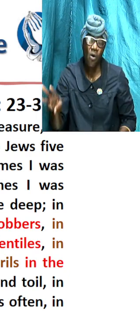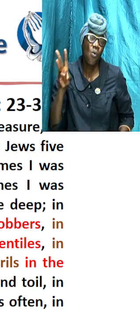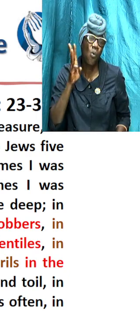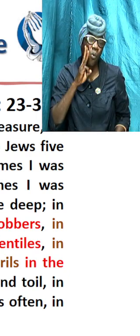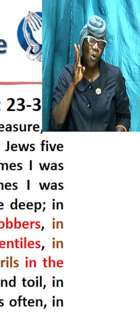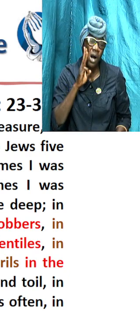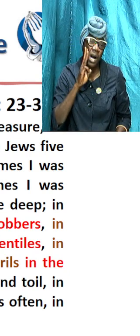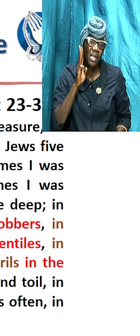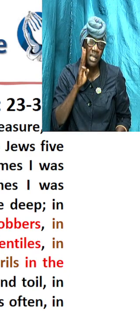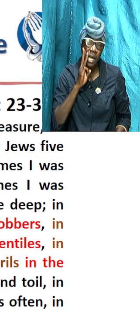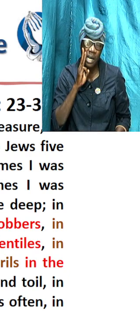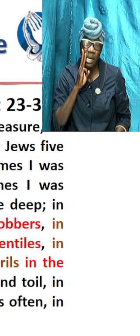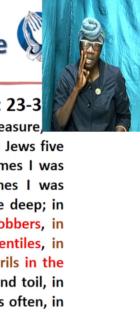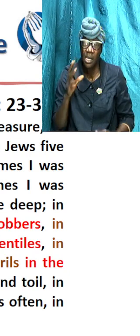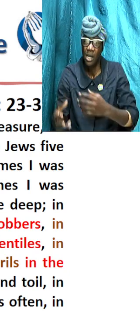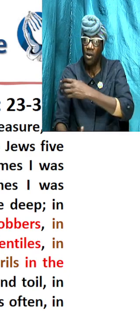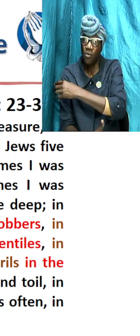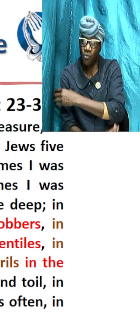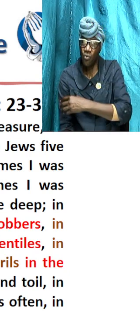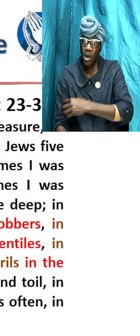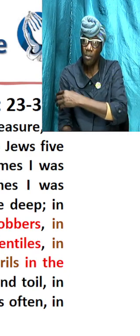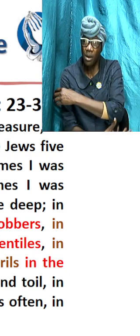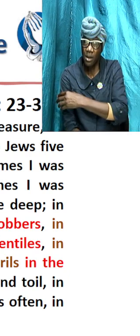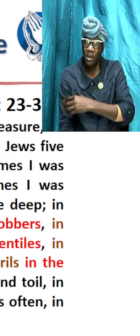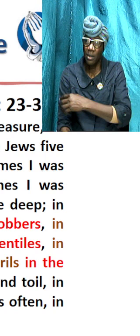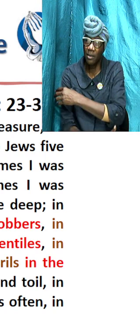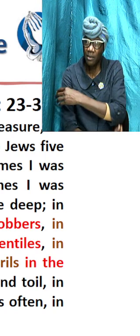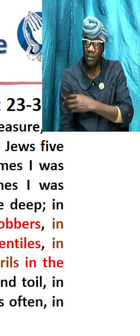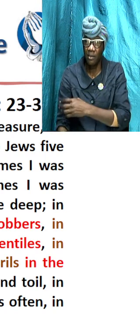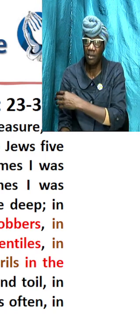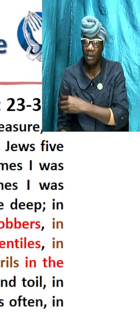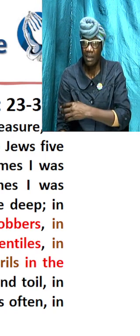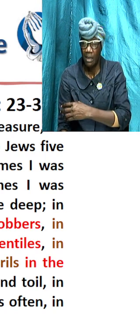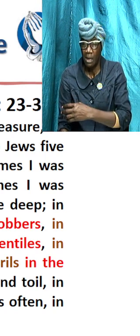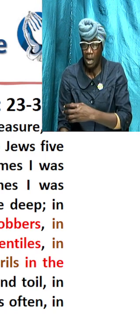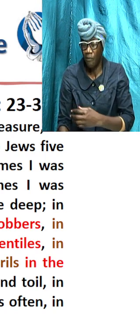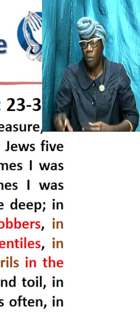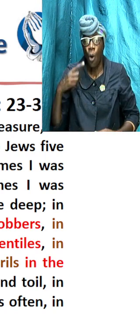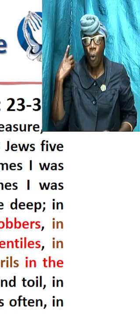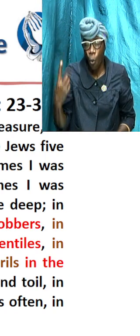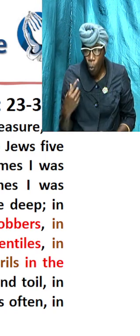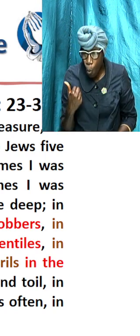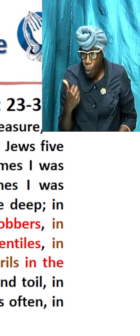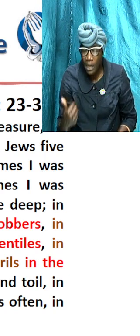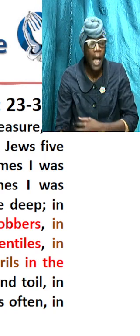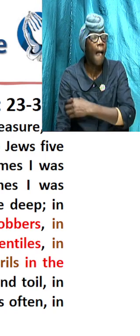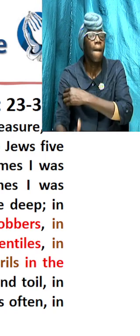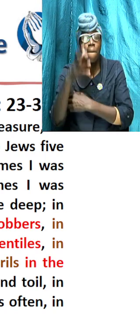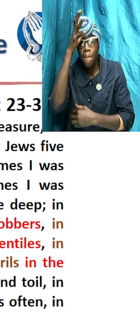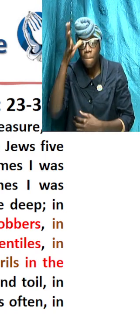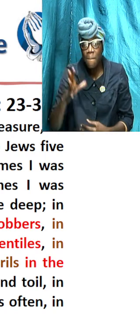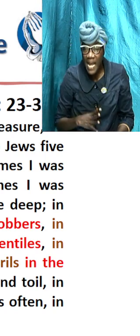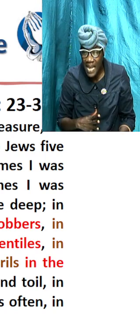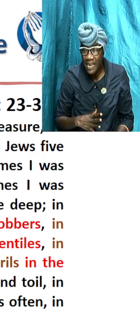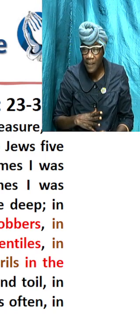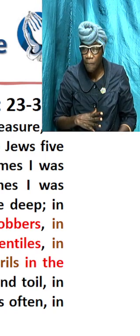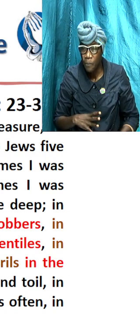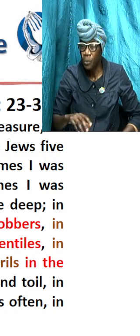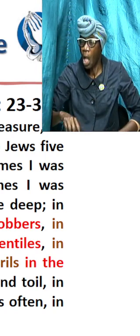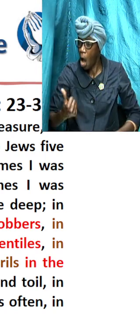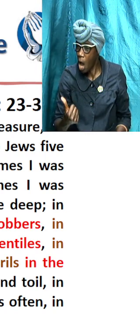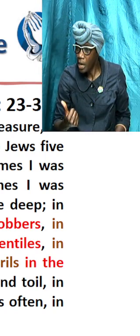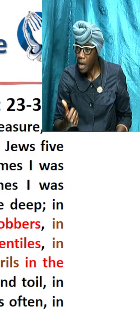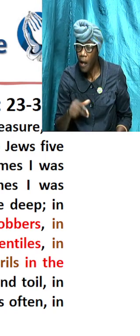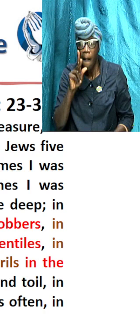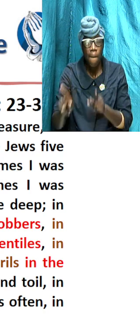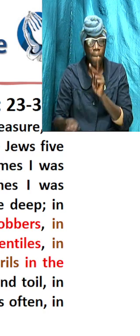in perils of robbers, in perils of my own countrymen, in perils of the Gentiles. You know, the man have trouble on